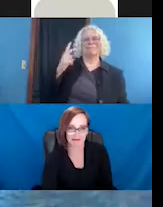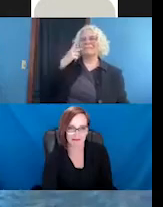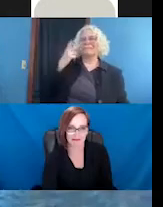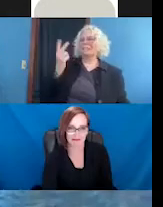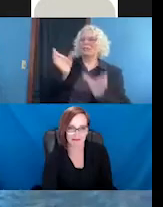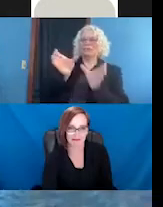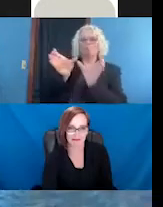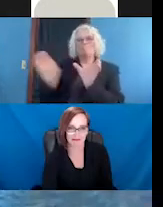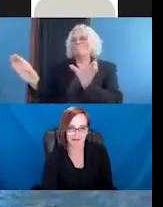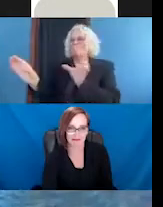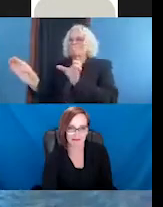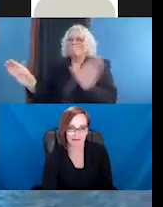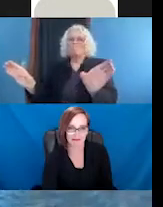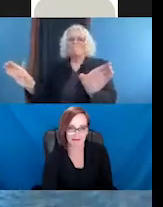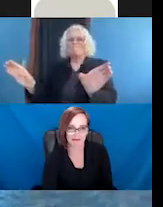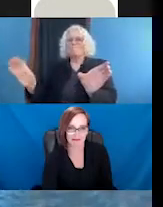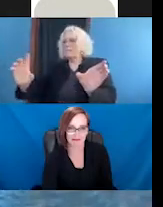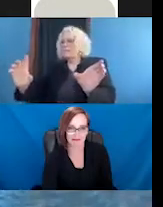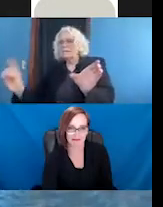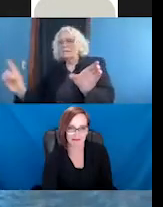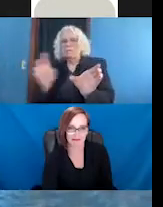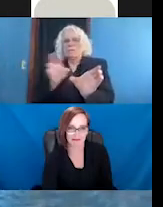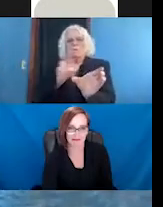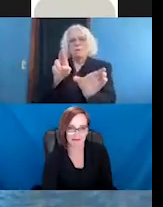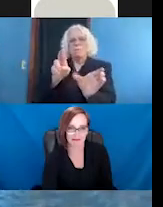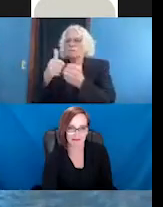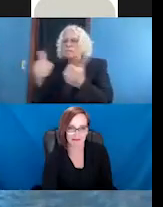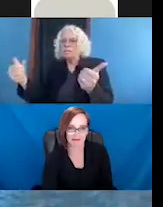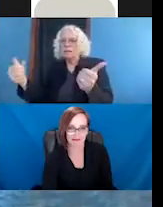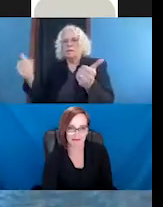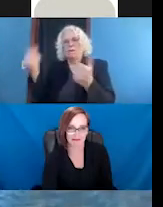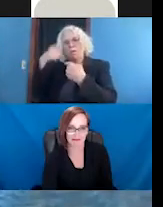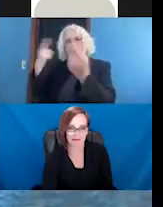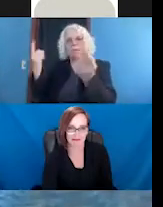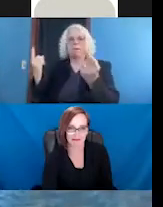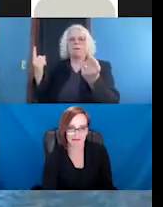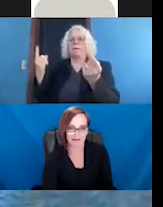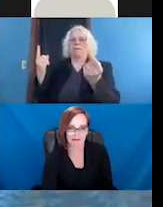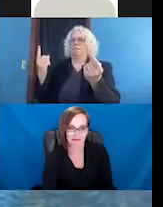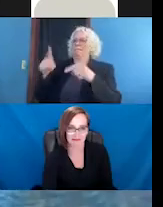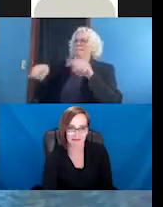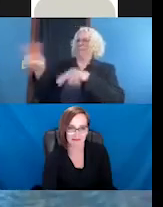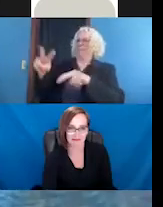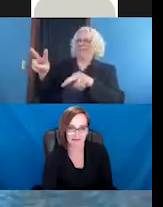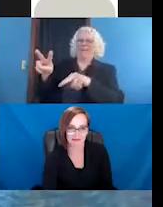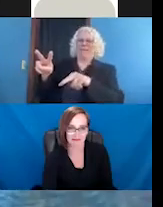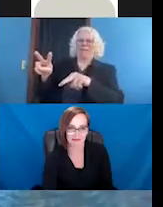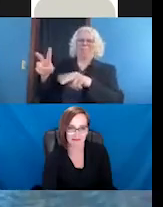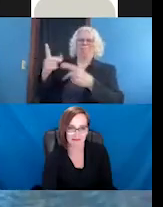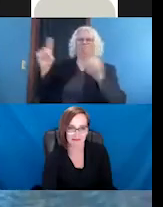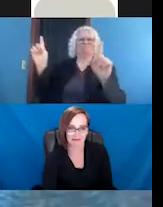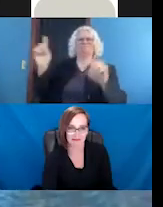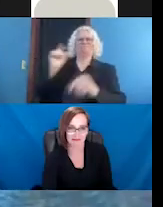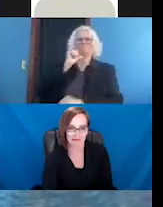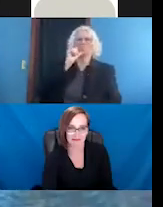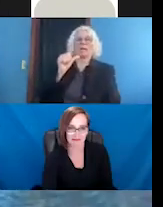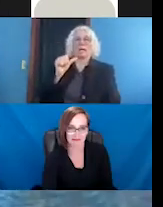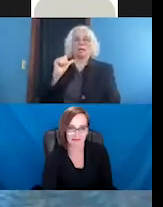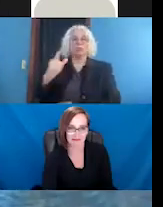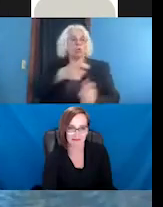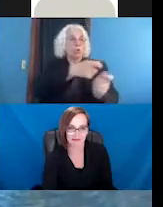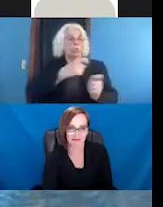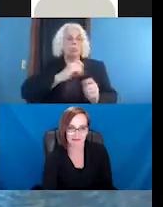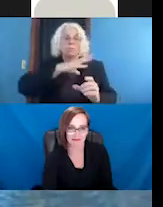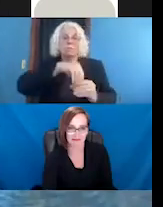trenches, and they don't see it as functional. And how can we get them engaged? And this is my other aspiration. We